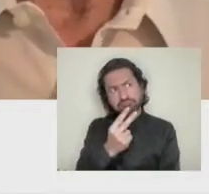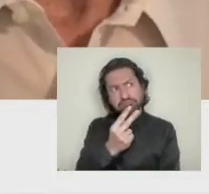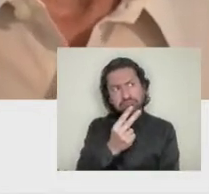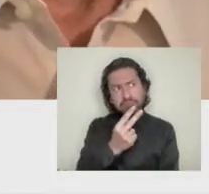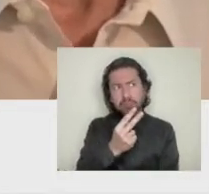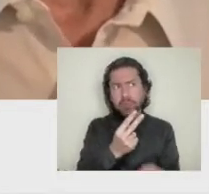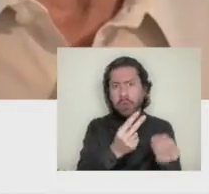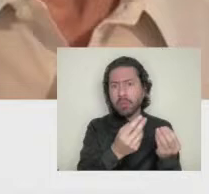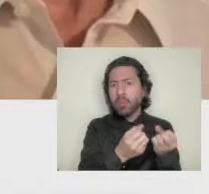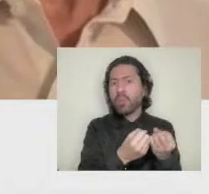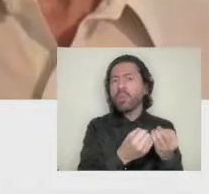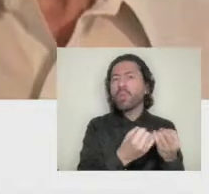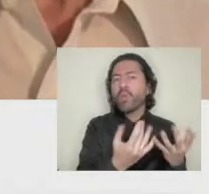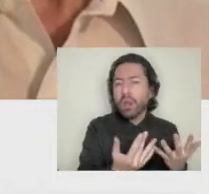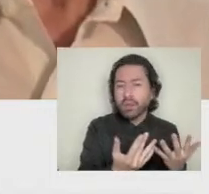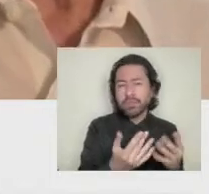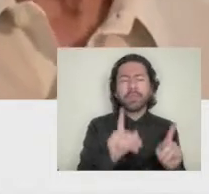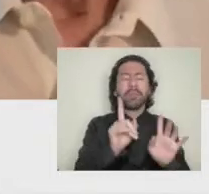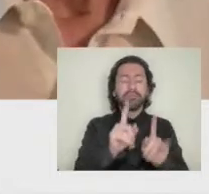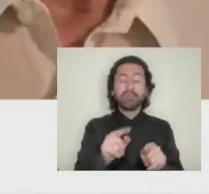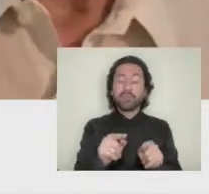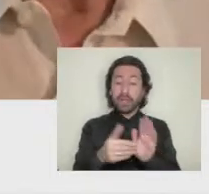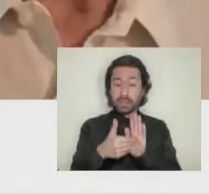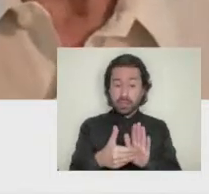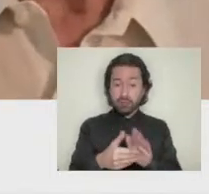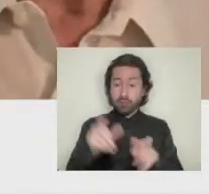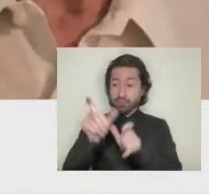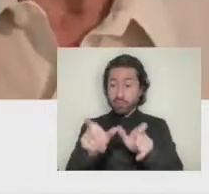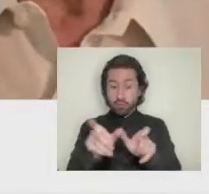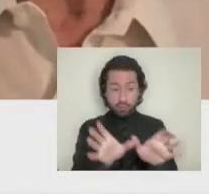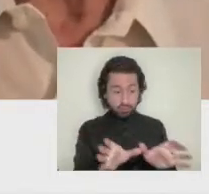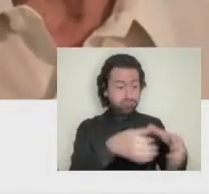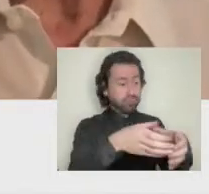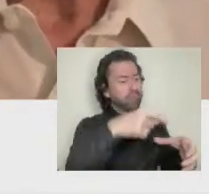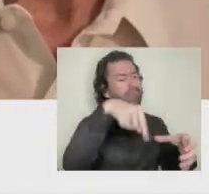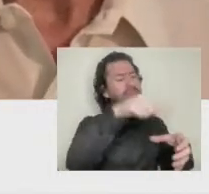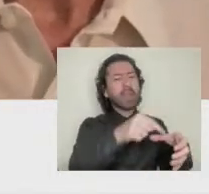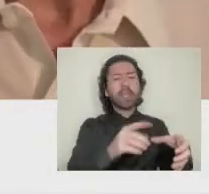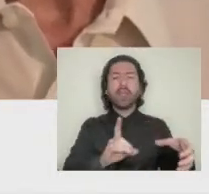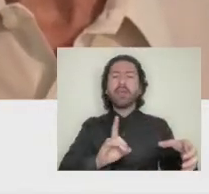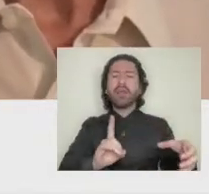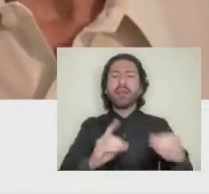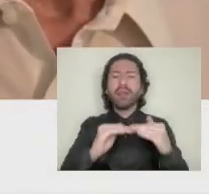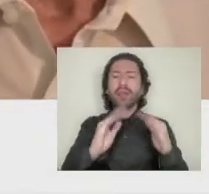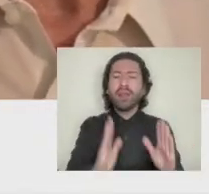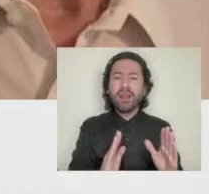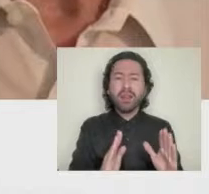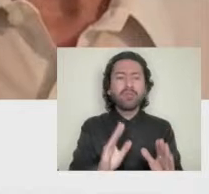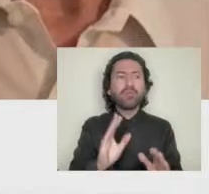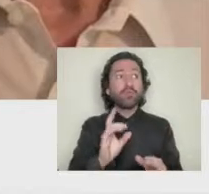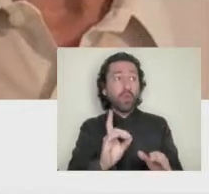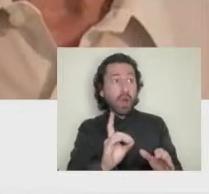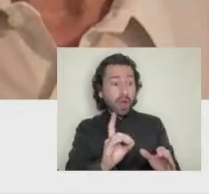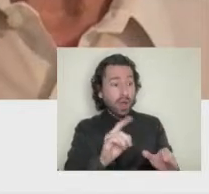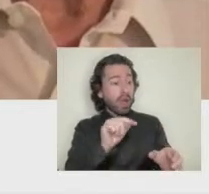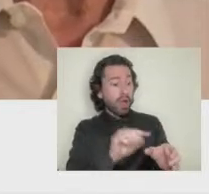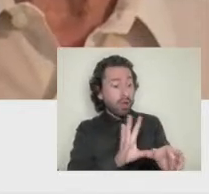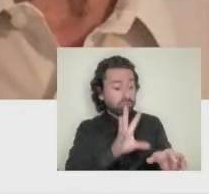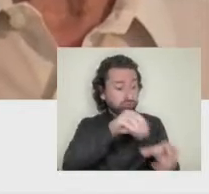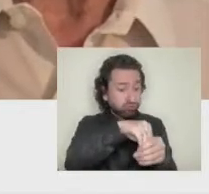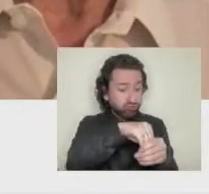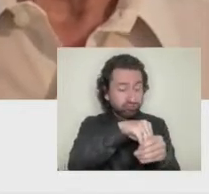live, classify where they live by level of deprivation, then the greater